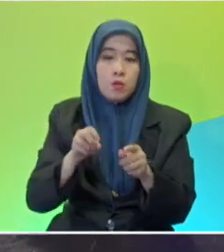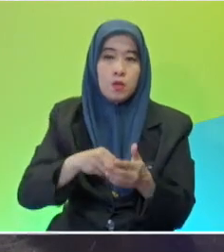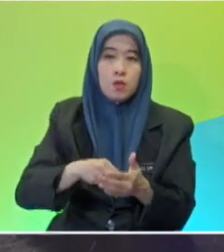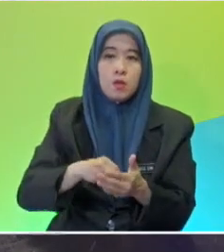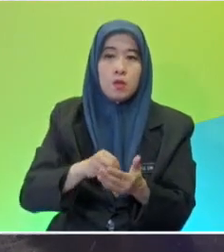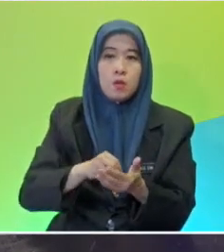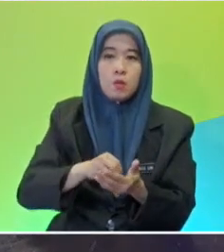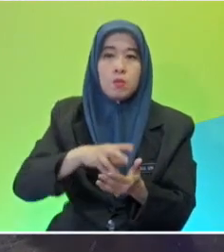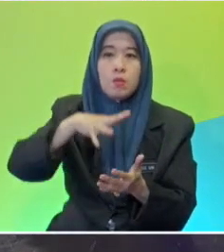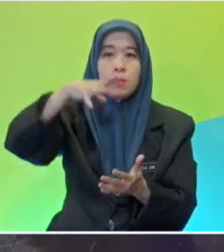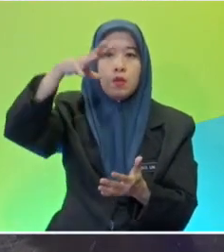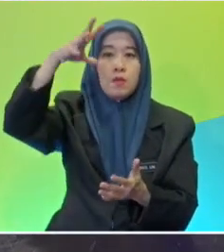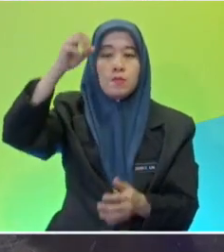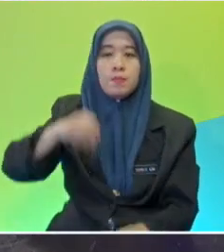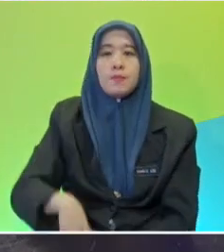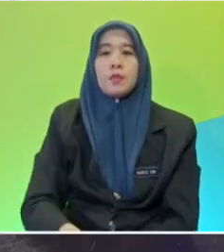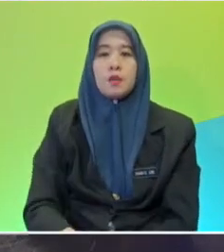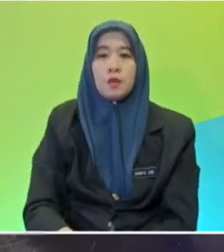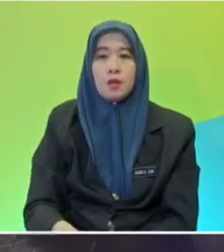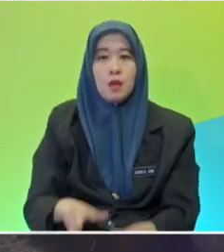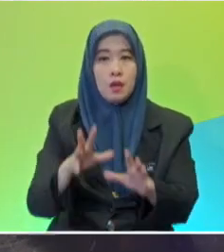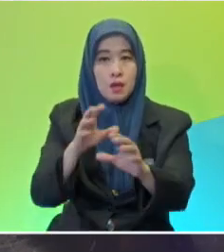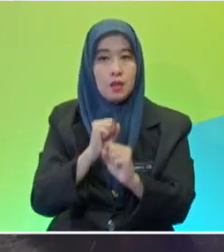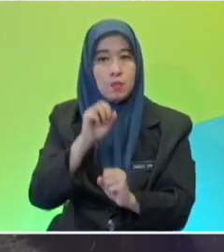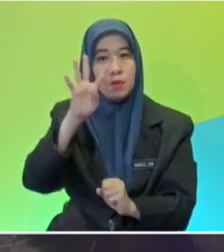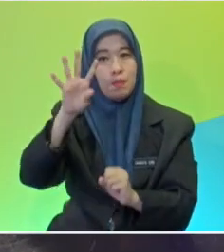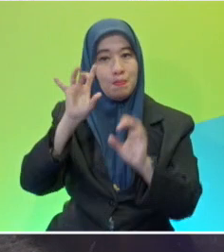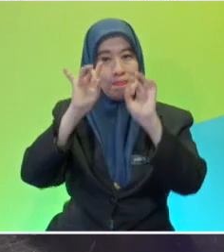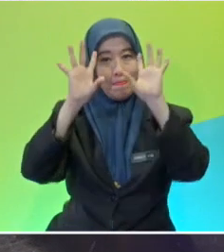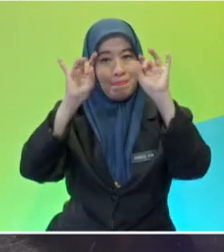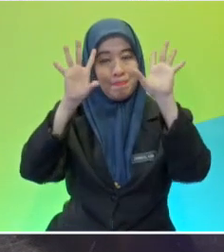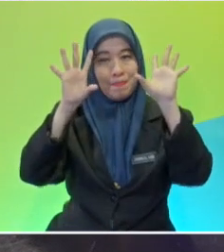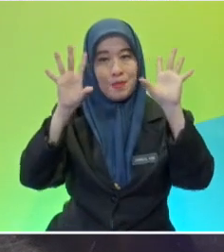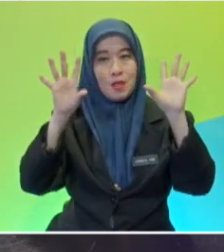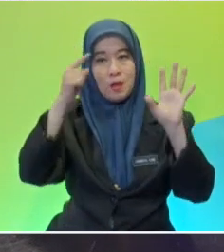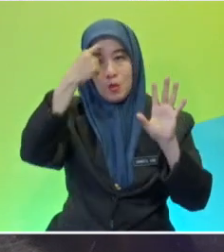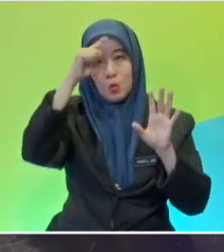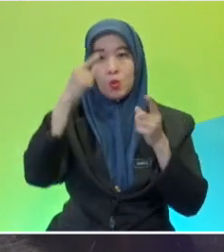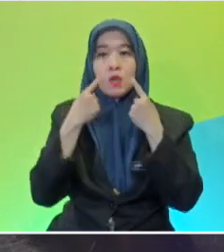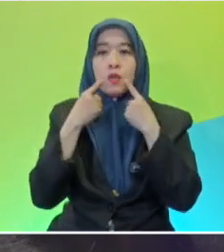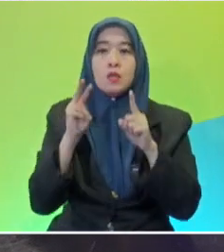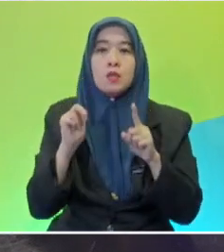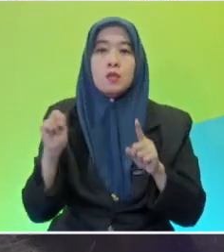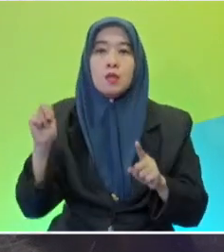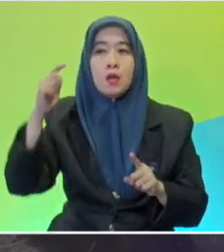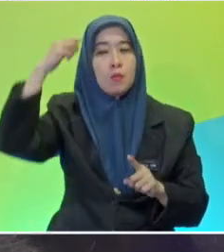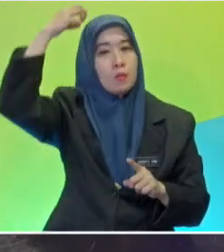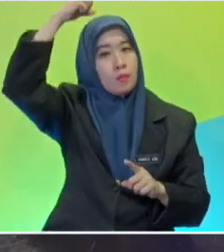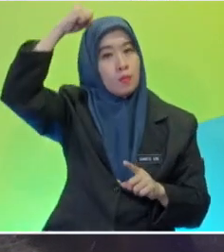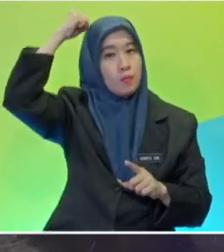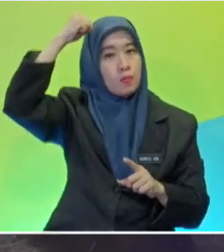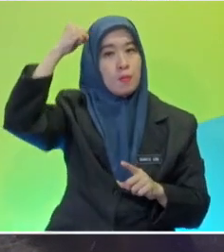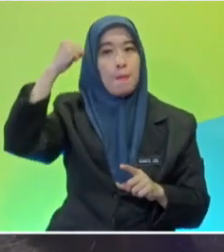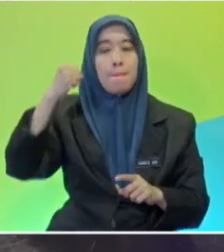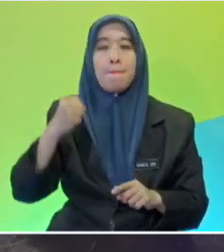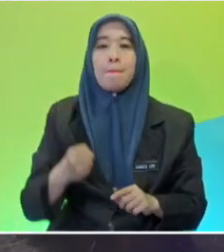managed to answer. I give you 4 stars. 4 stars! Wow, that's a Yes. lot. And hopefully my friends at home have also answered